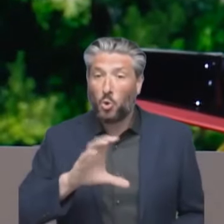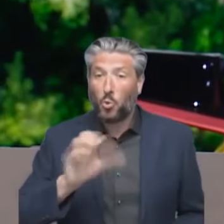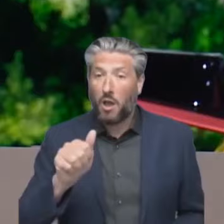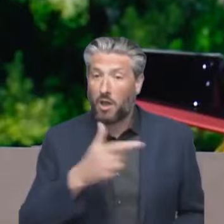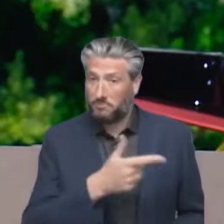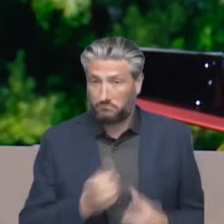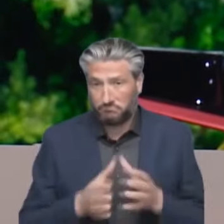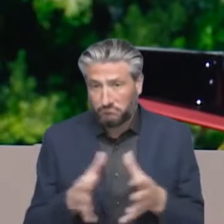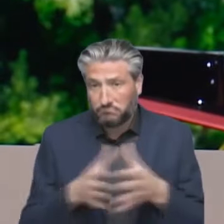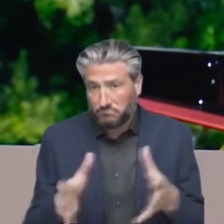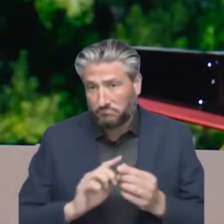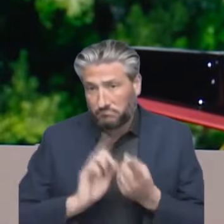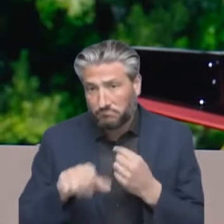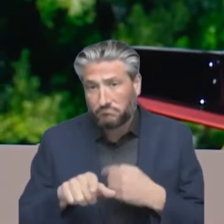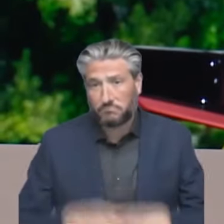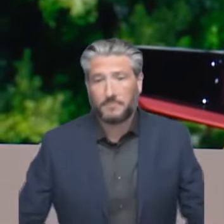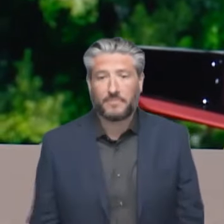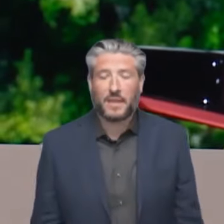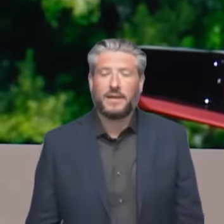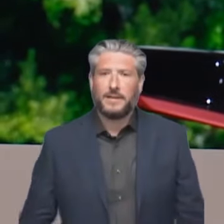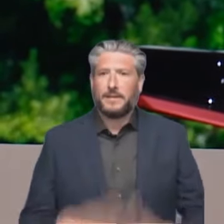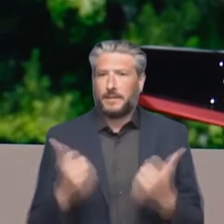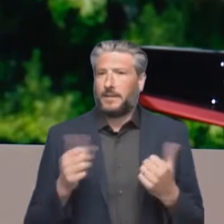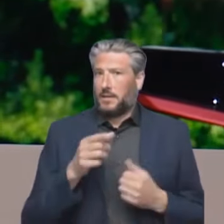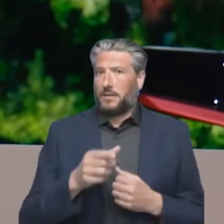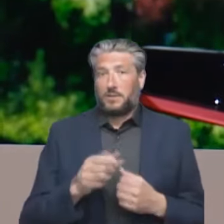Well, this is a really important question, and